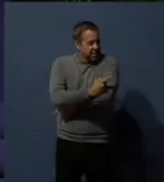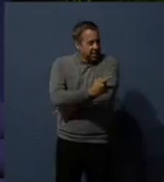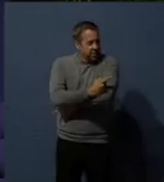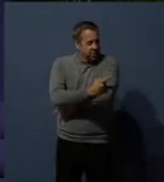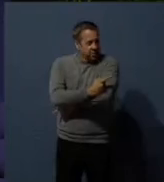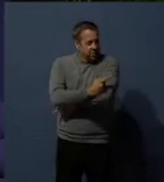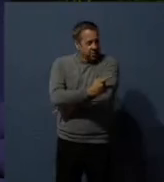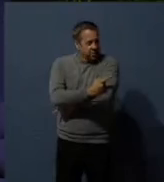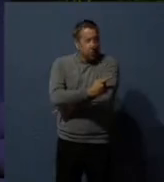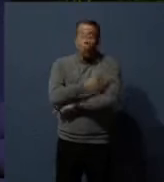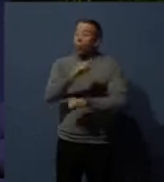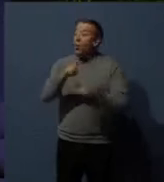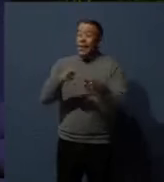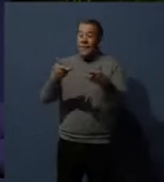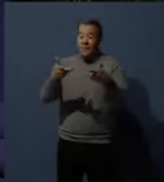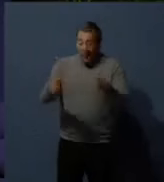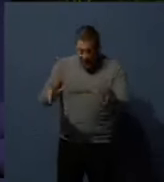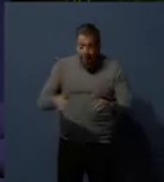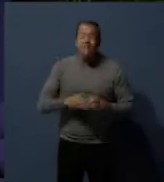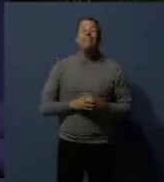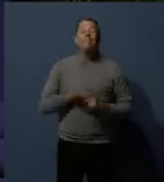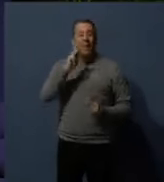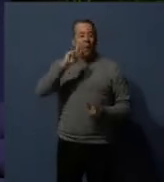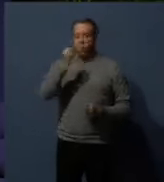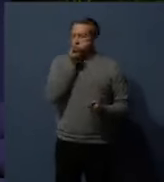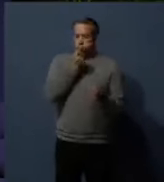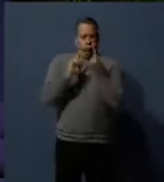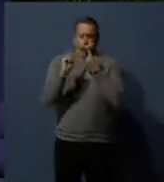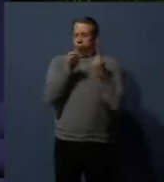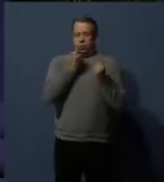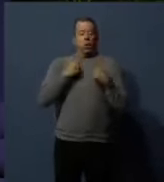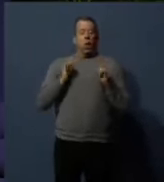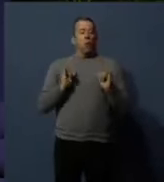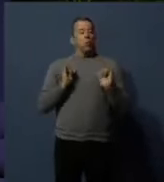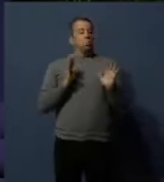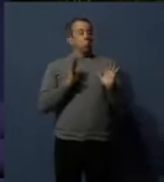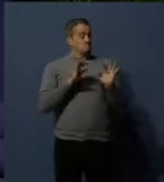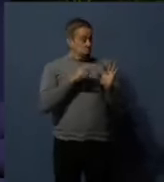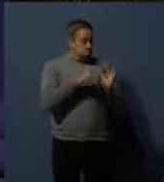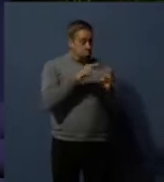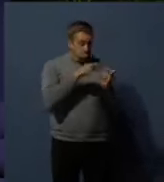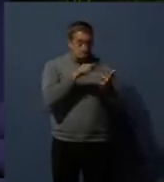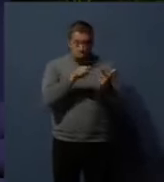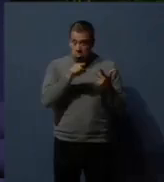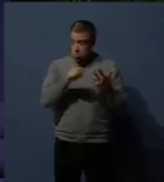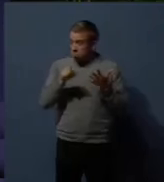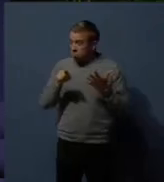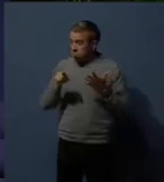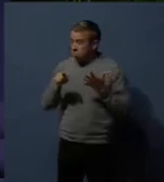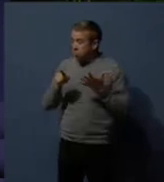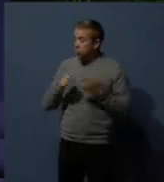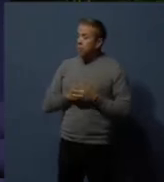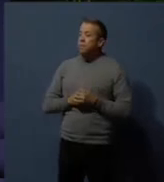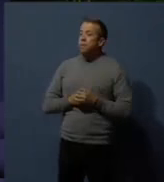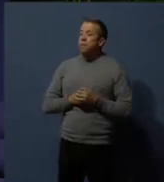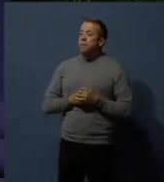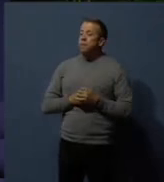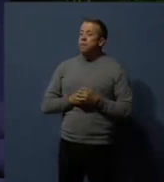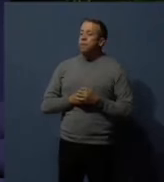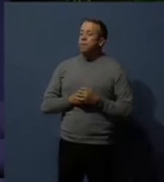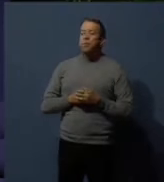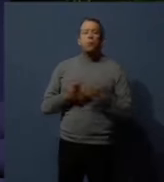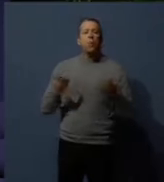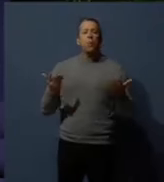message. And after that, we had people come see me and I'll explain what are some of the key things in that message so you can understand it.